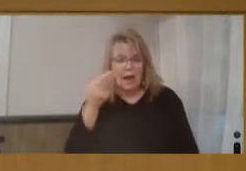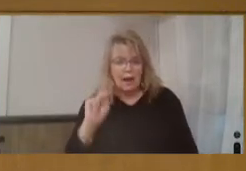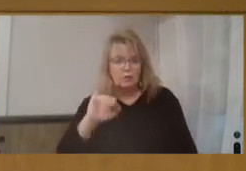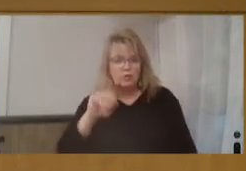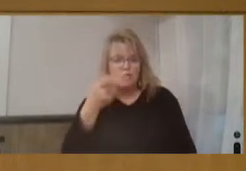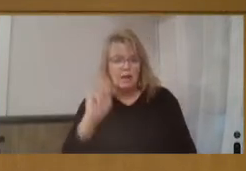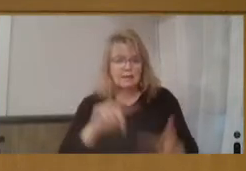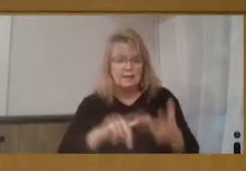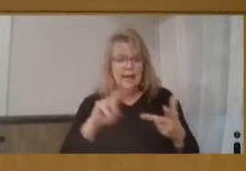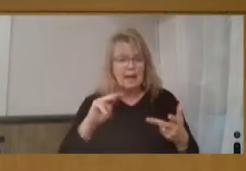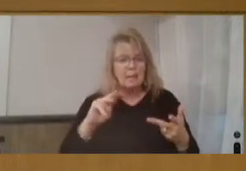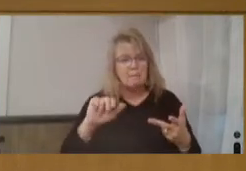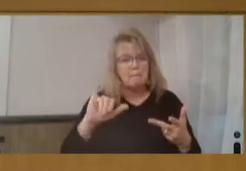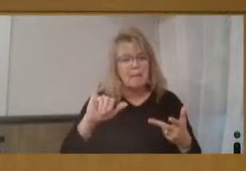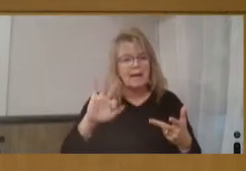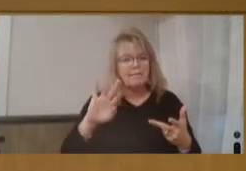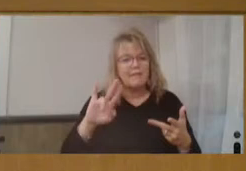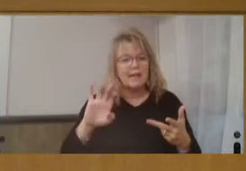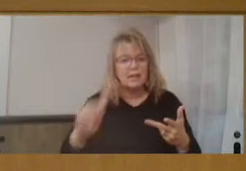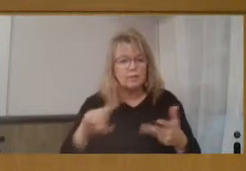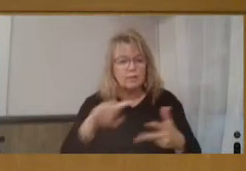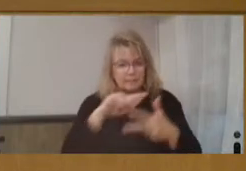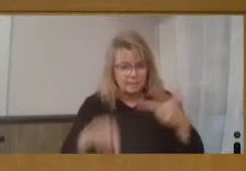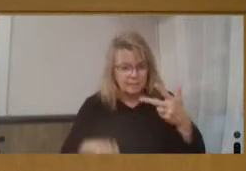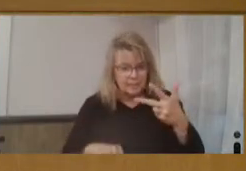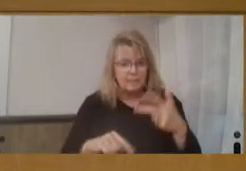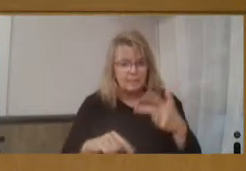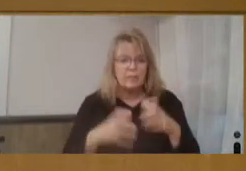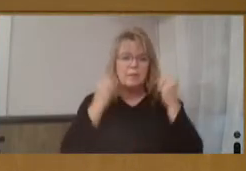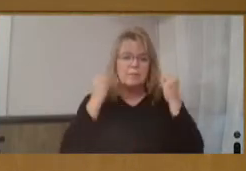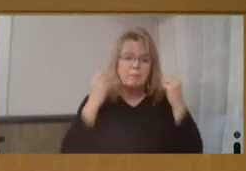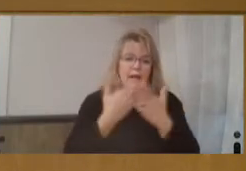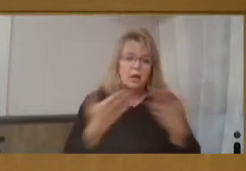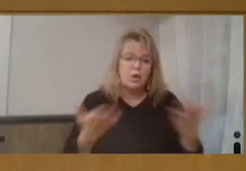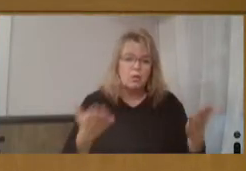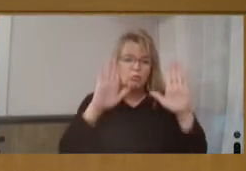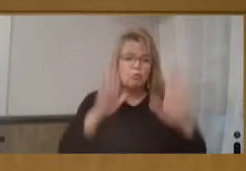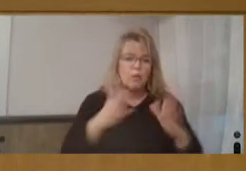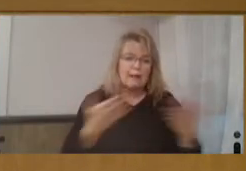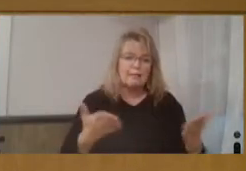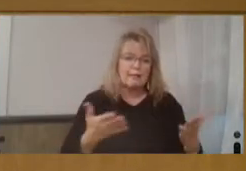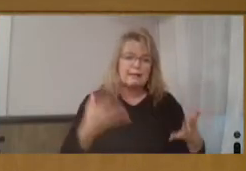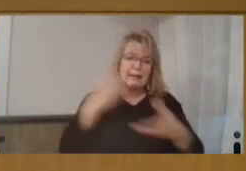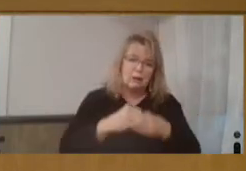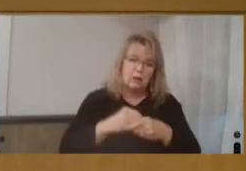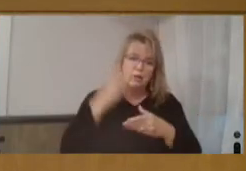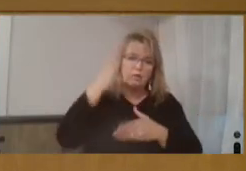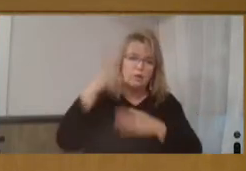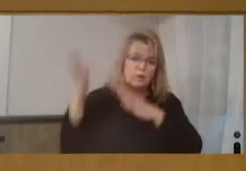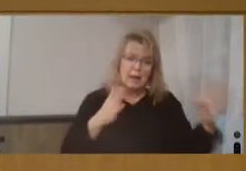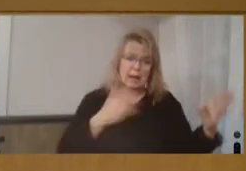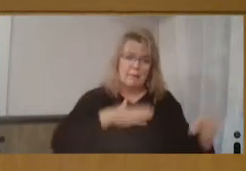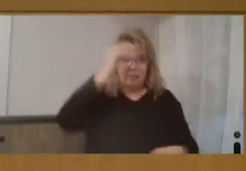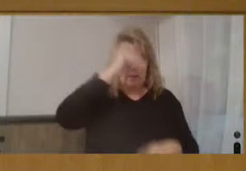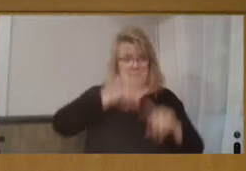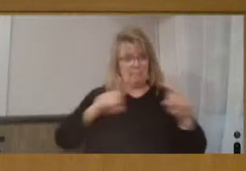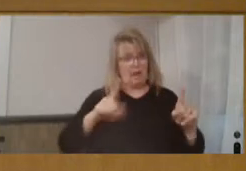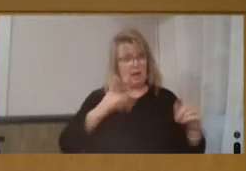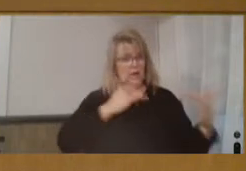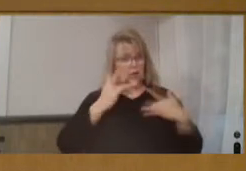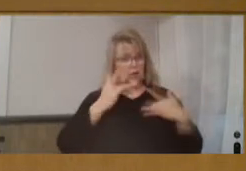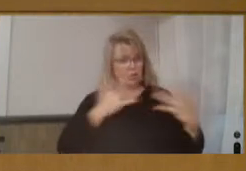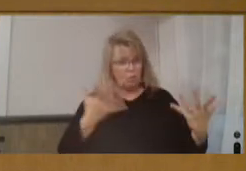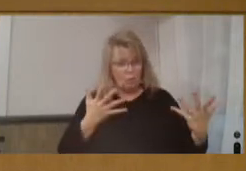Mayfield. There is a lot of great things included in the future plans, in my opinion, but my concern is the lack